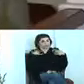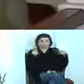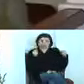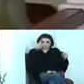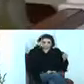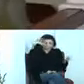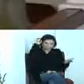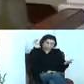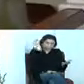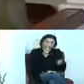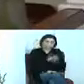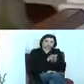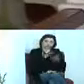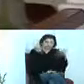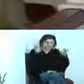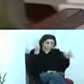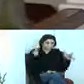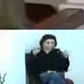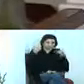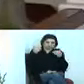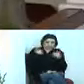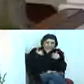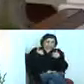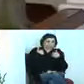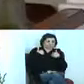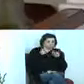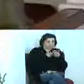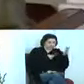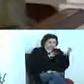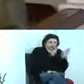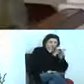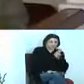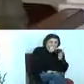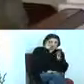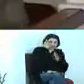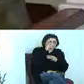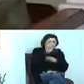you've already received. You need wisdom.